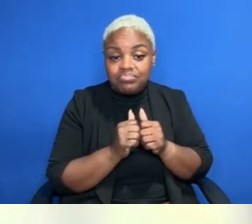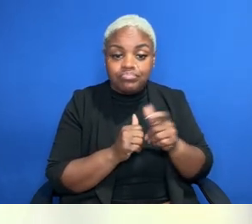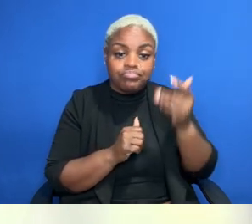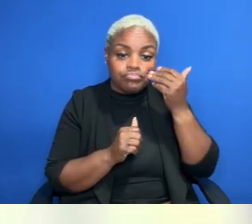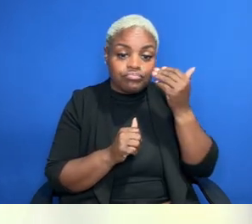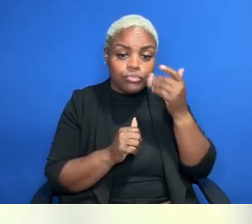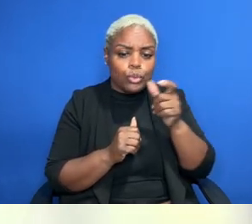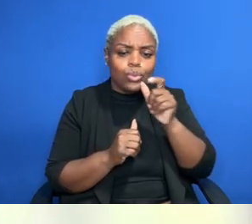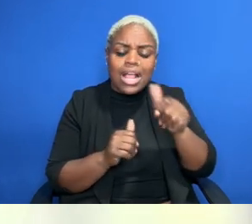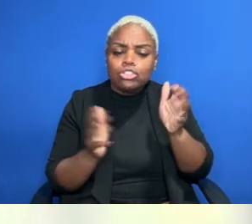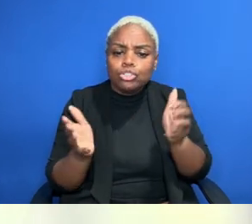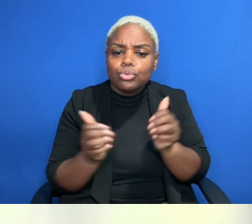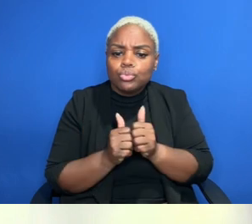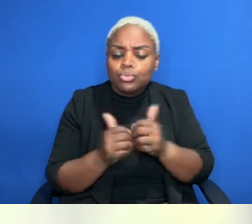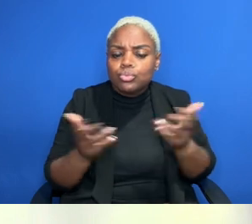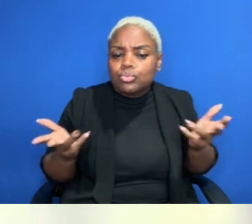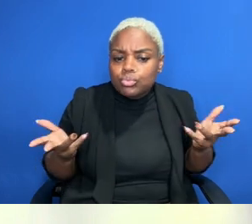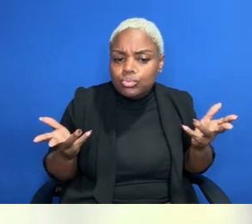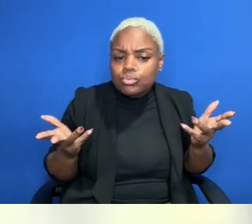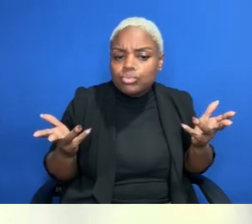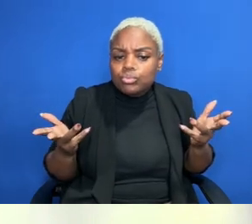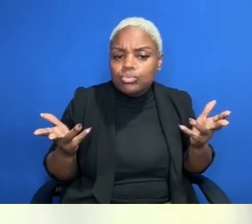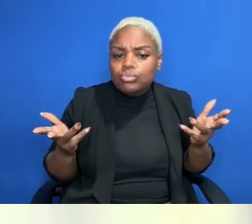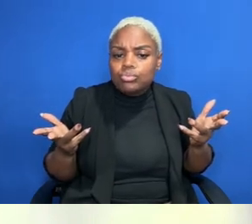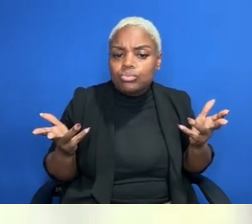to begin with.